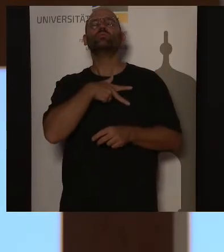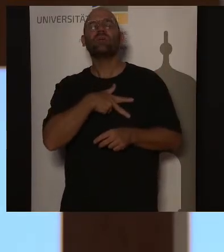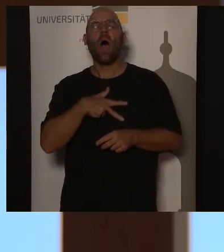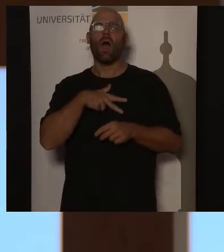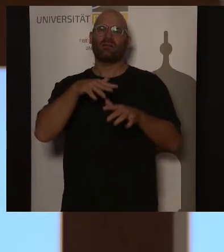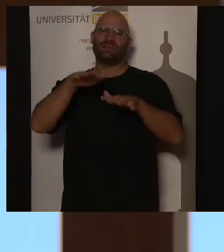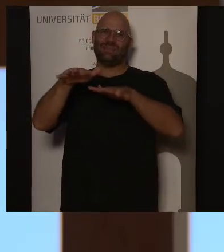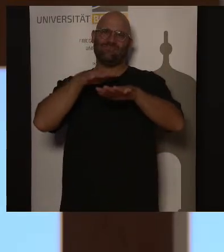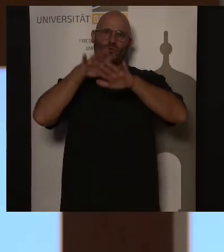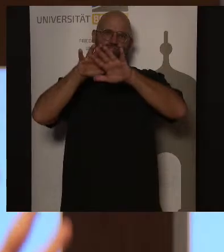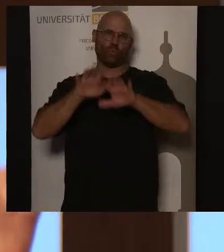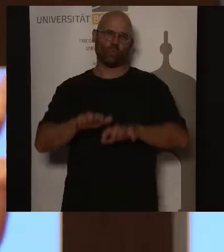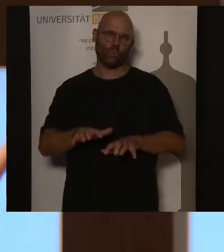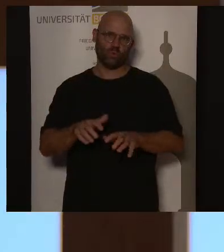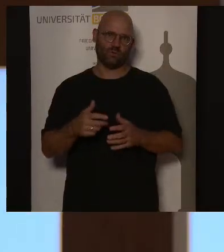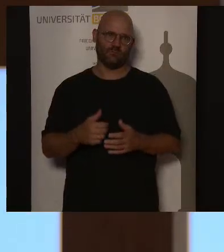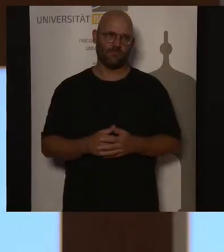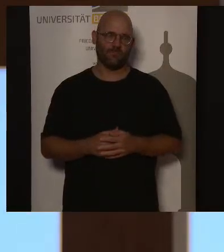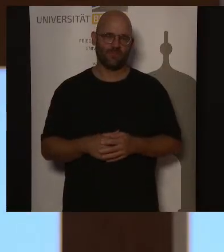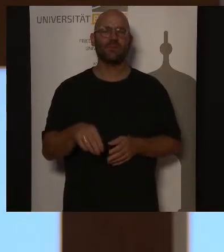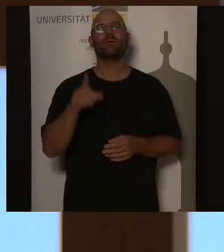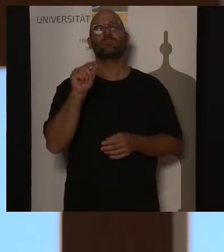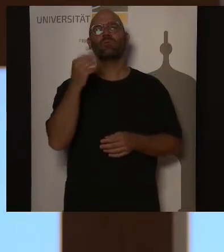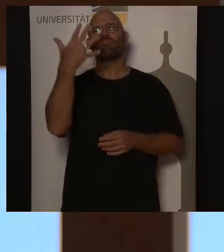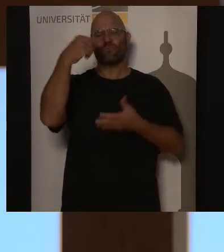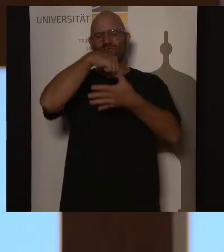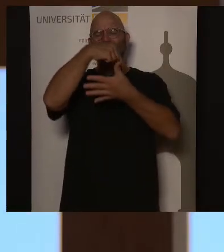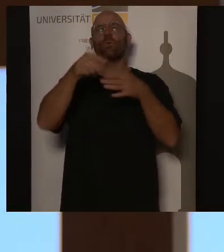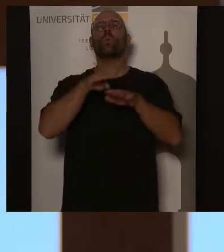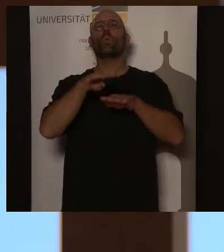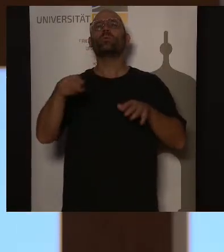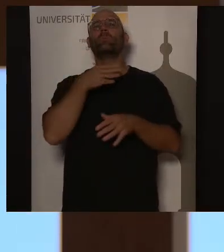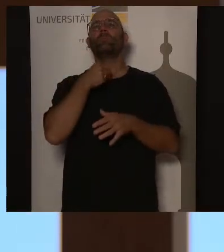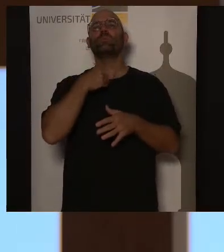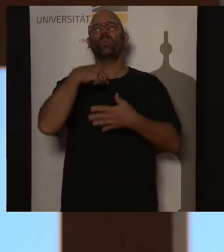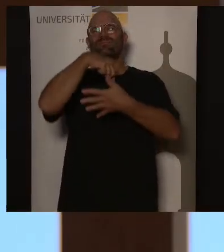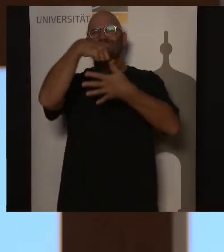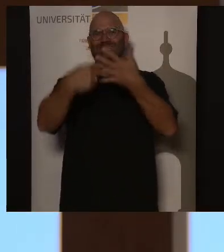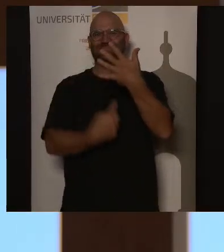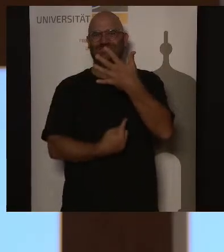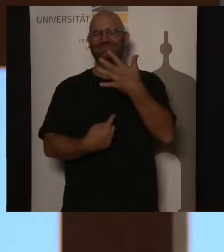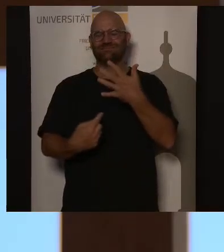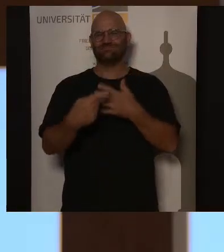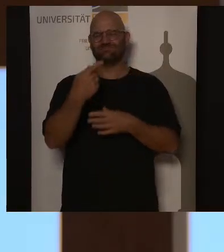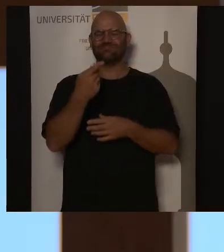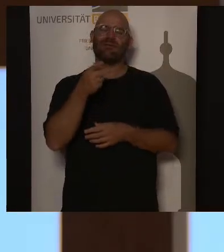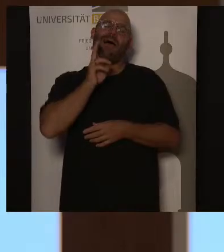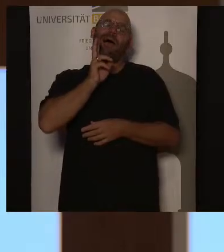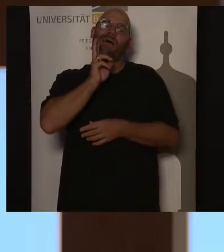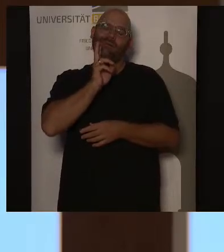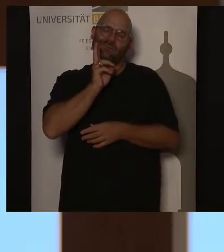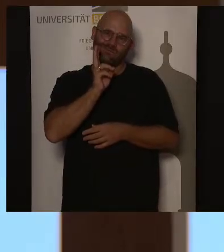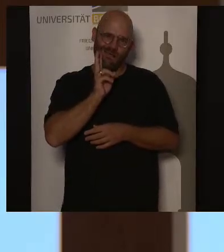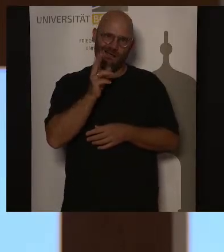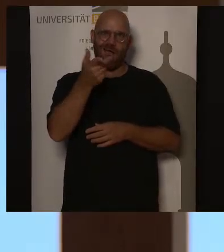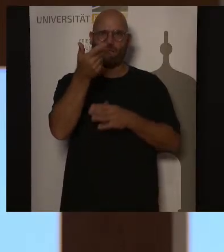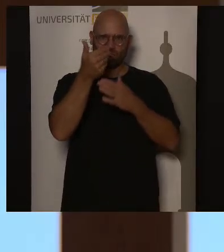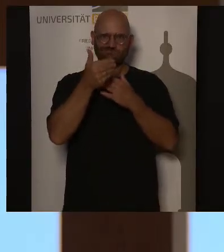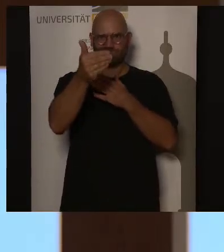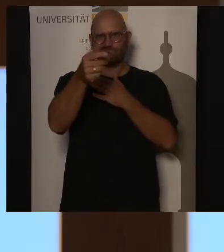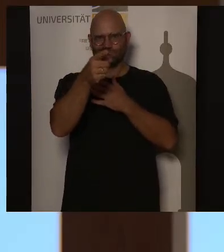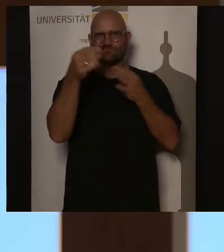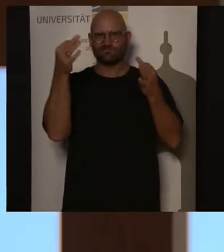responsible for the social infrastructure, the 5 general needs, requirements that students have